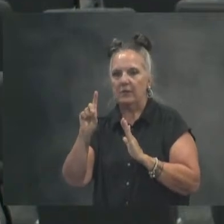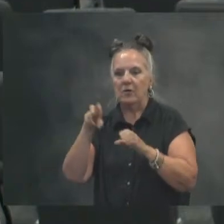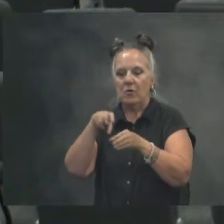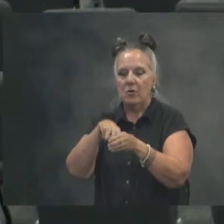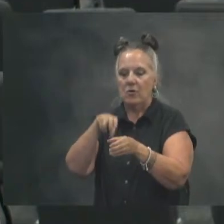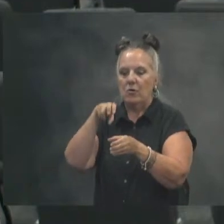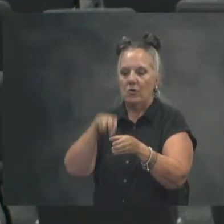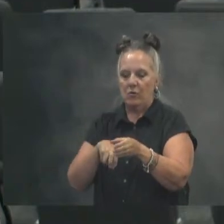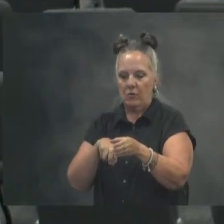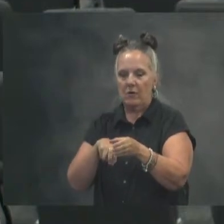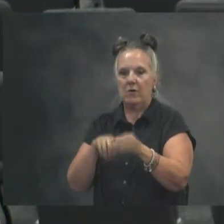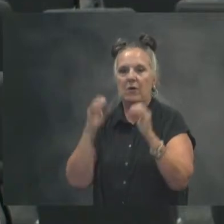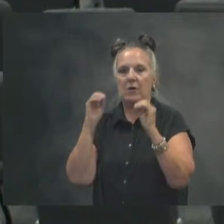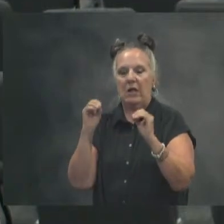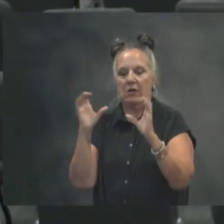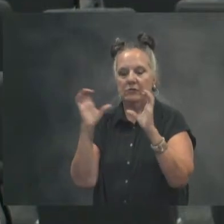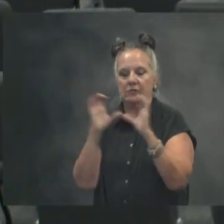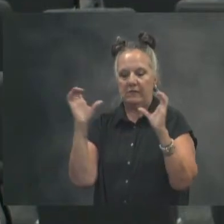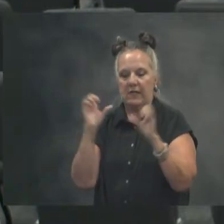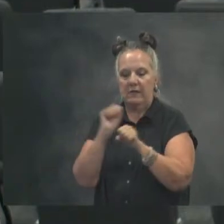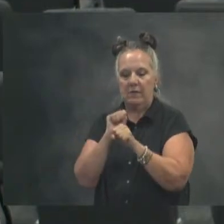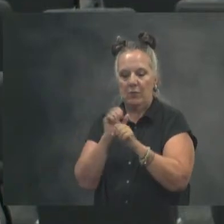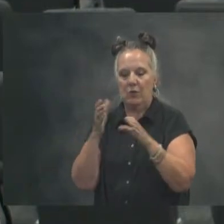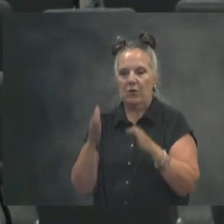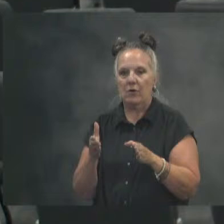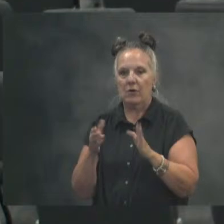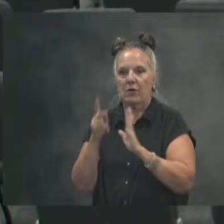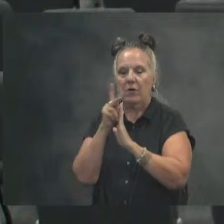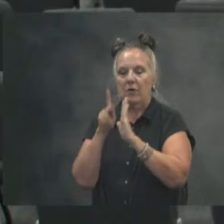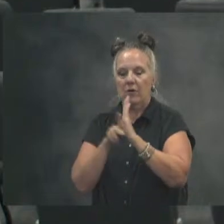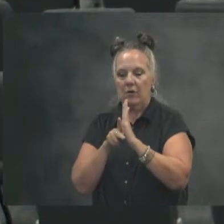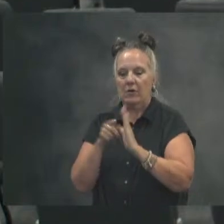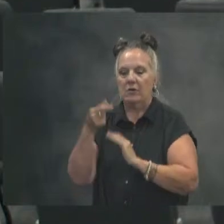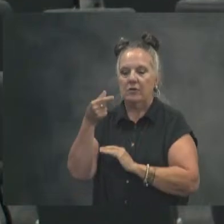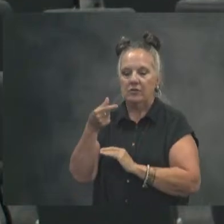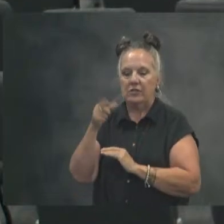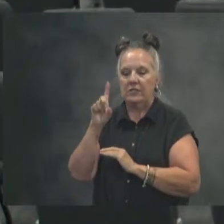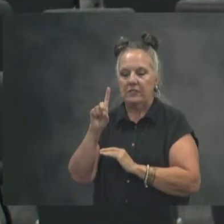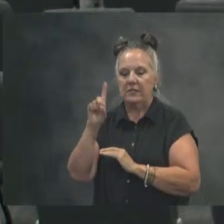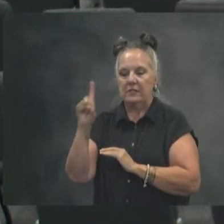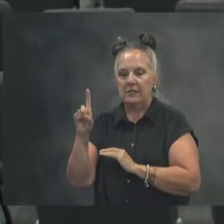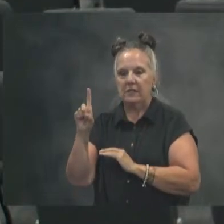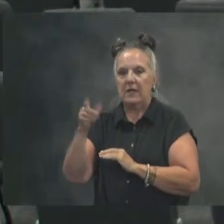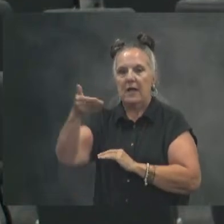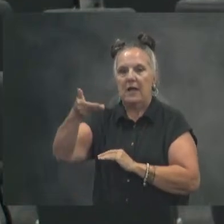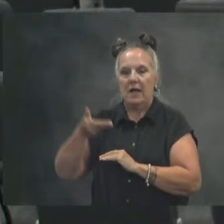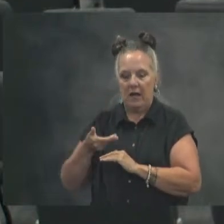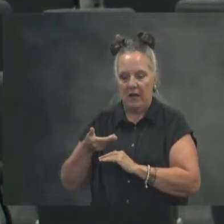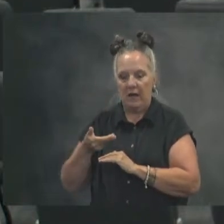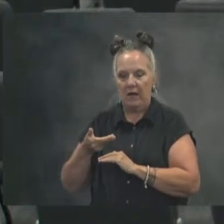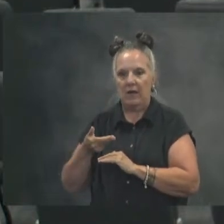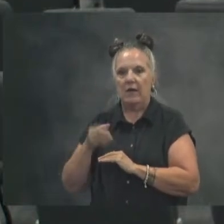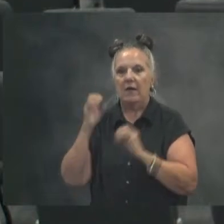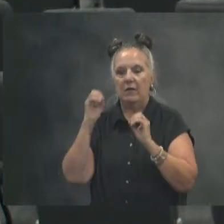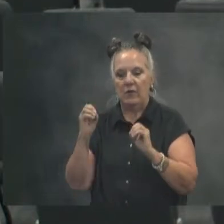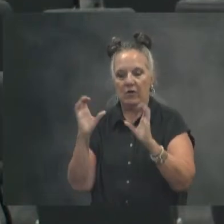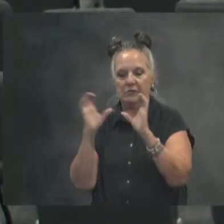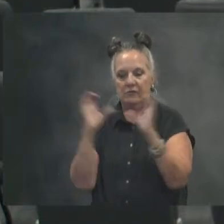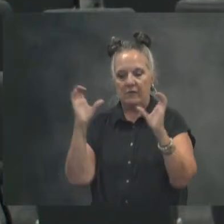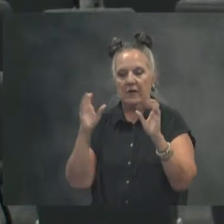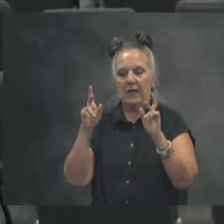resignation non-certificated employees, and policy GDD, hiring non-certificated